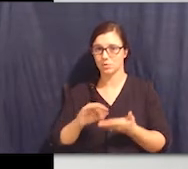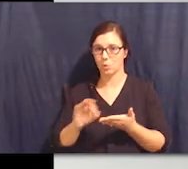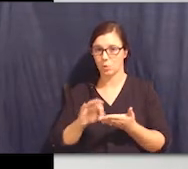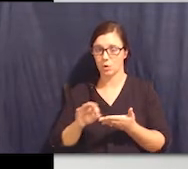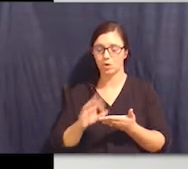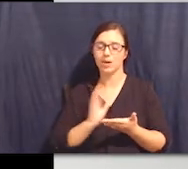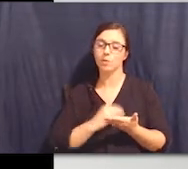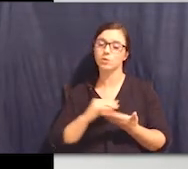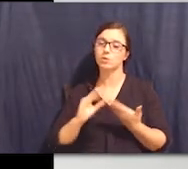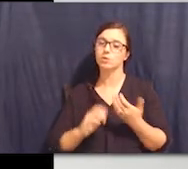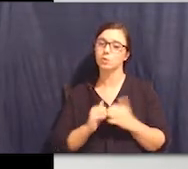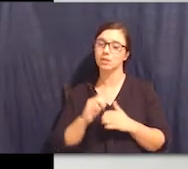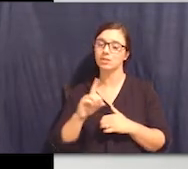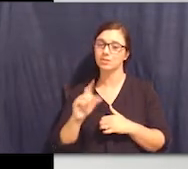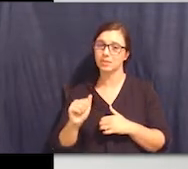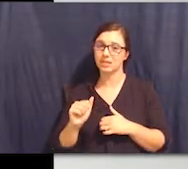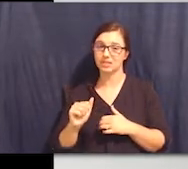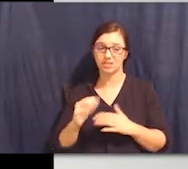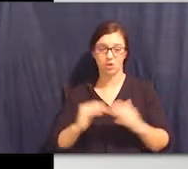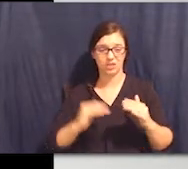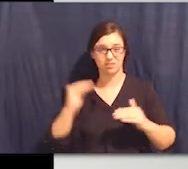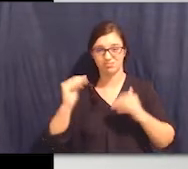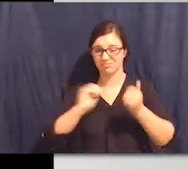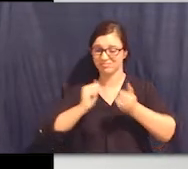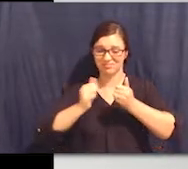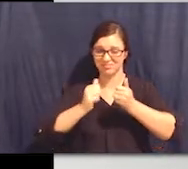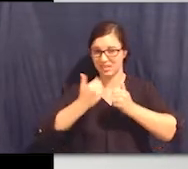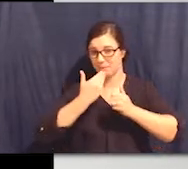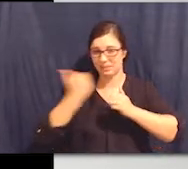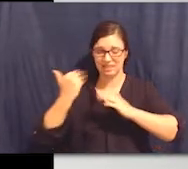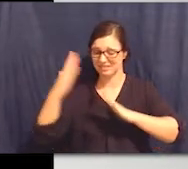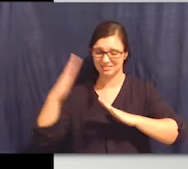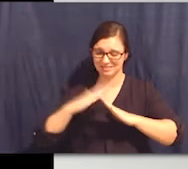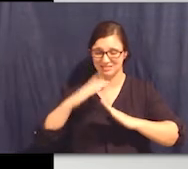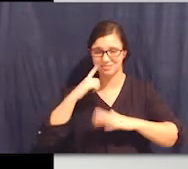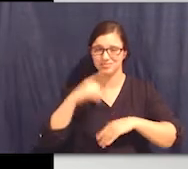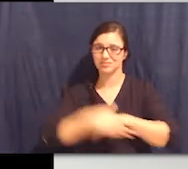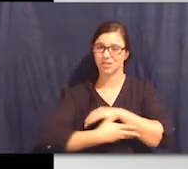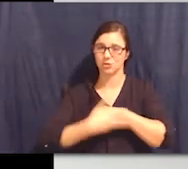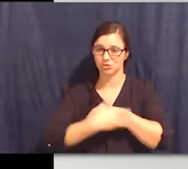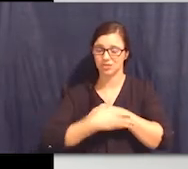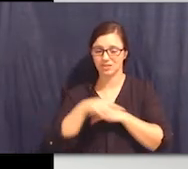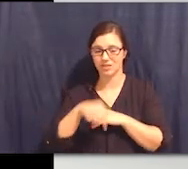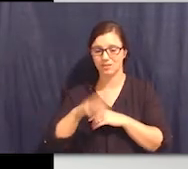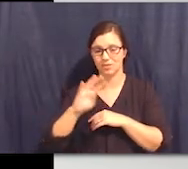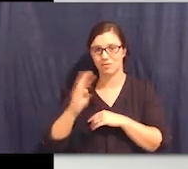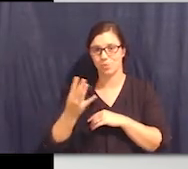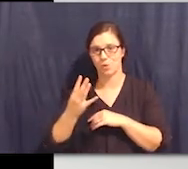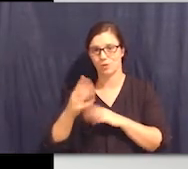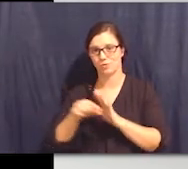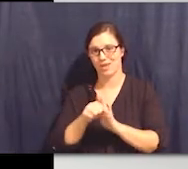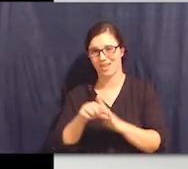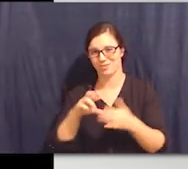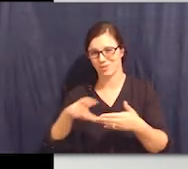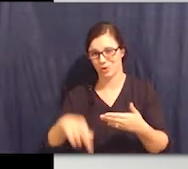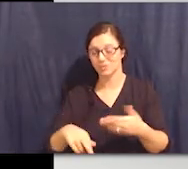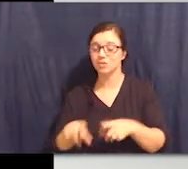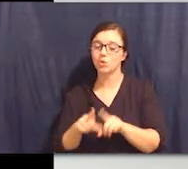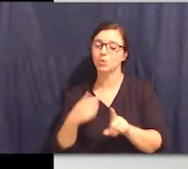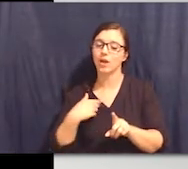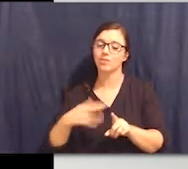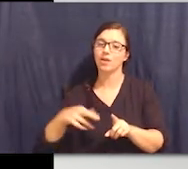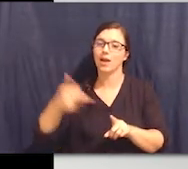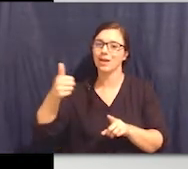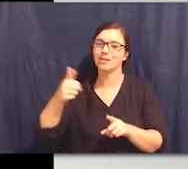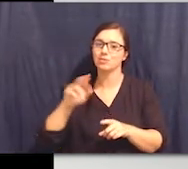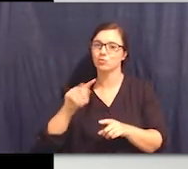our students with disabilities perform among the best in the nation in this test, and this is the fourth grade results. We also have the highest